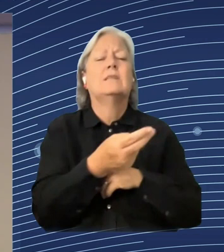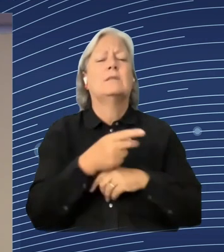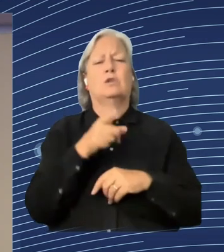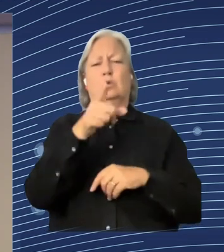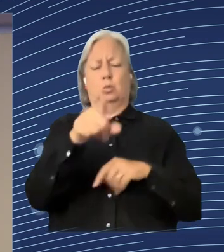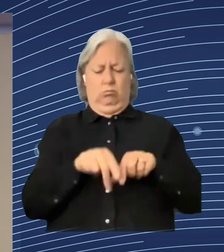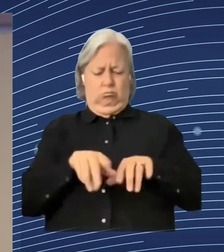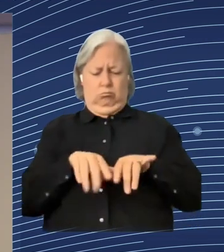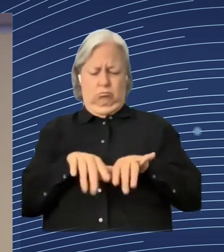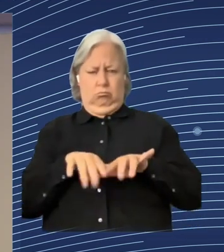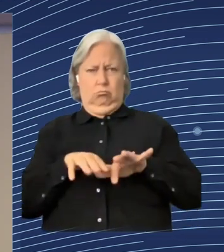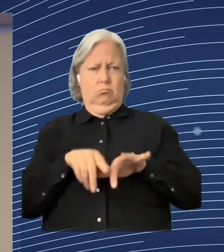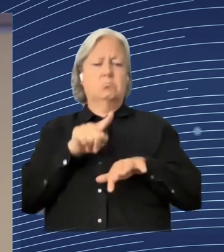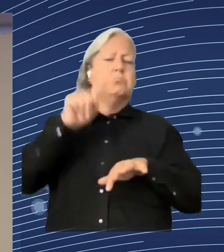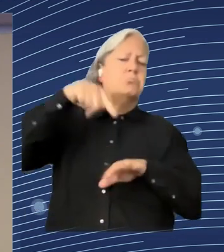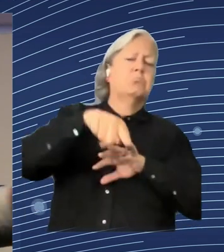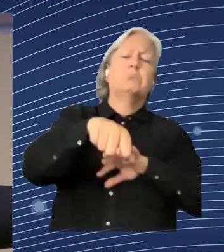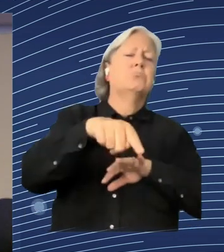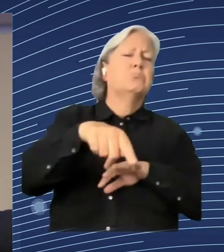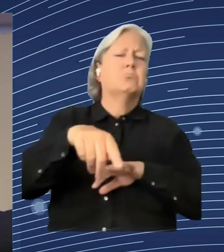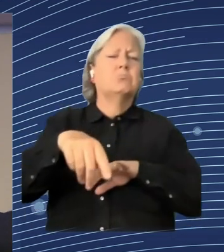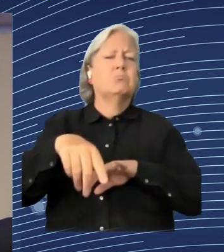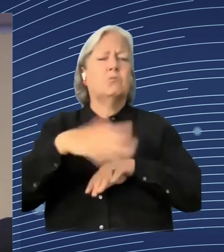in a specific area, specific domain. But